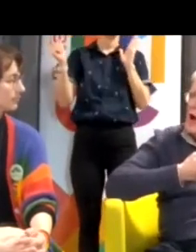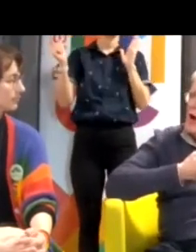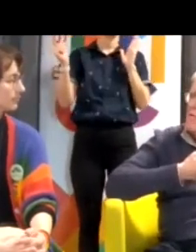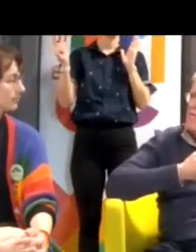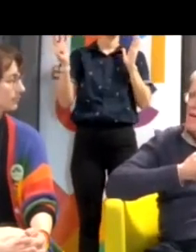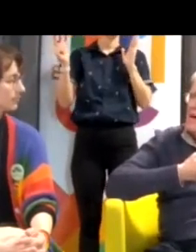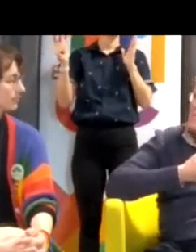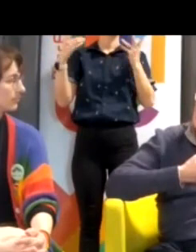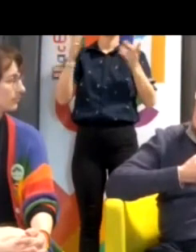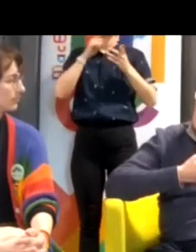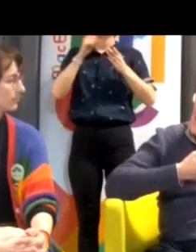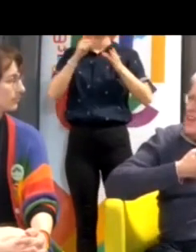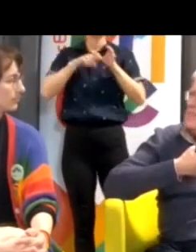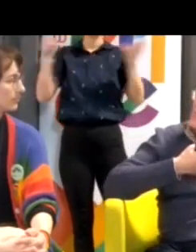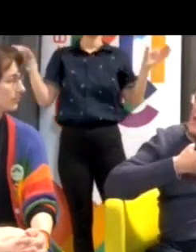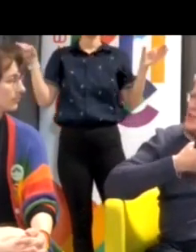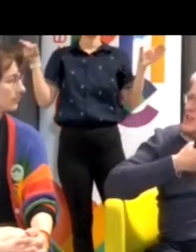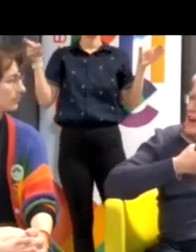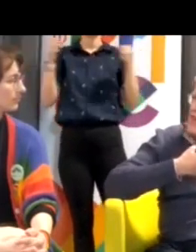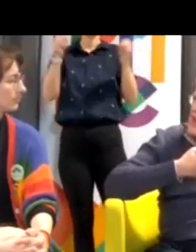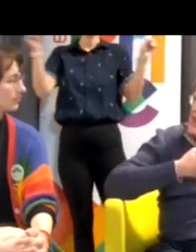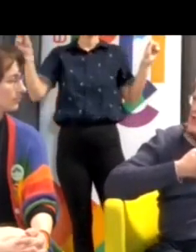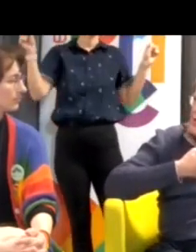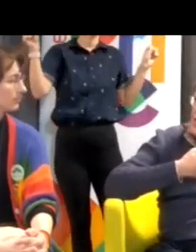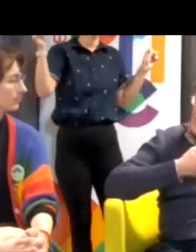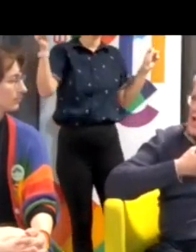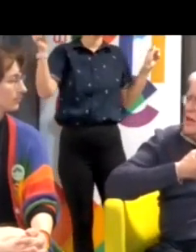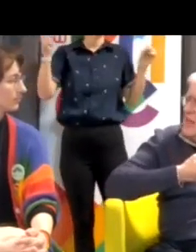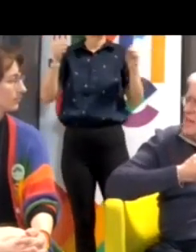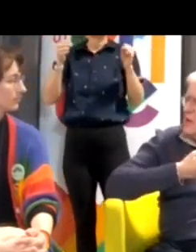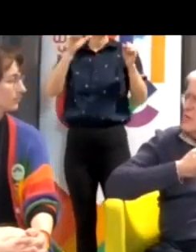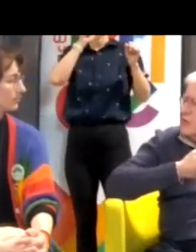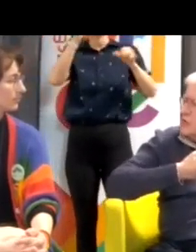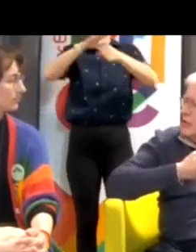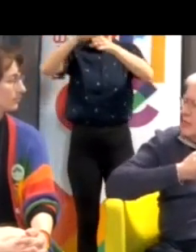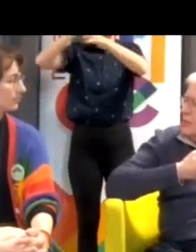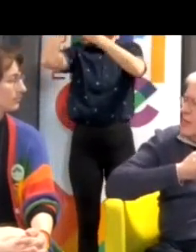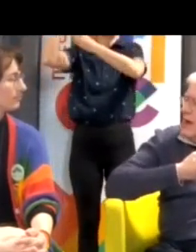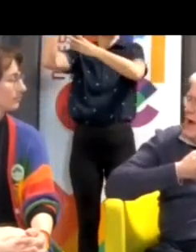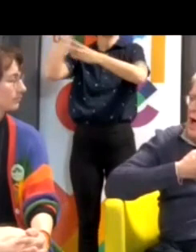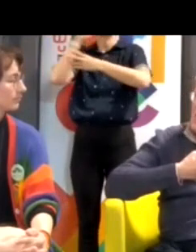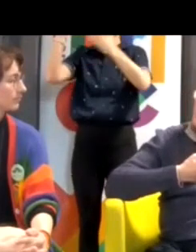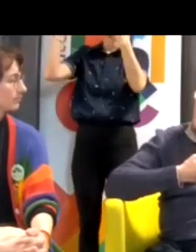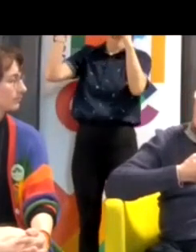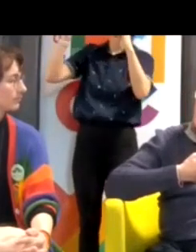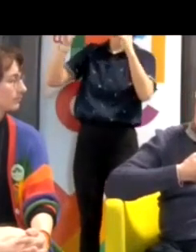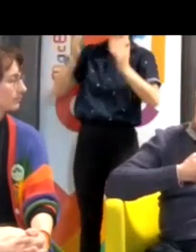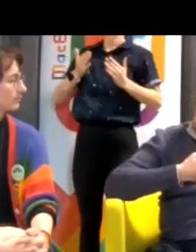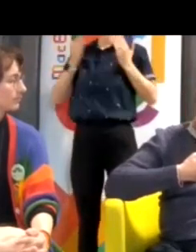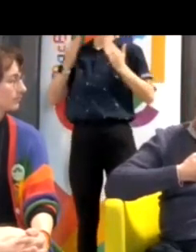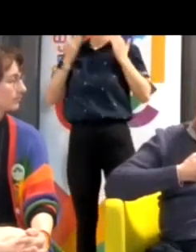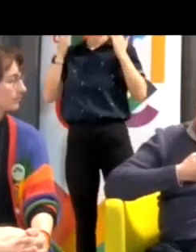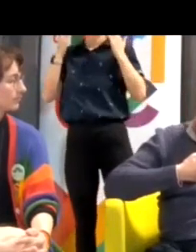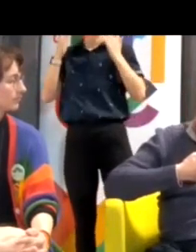absence of any information of any sort. None of that sounds very joyful, but